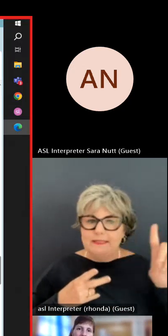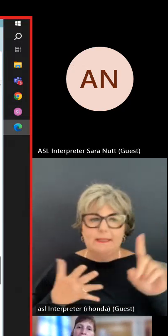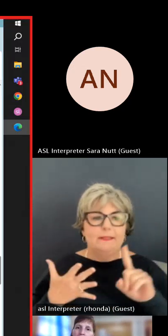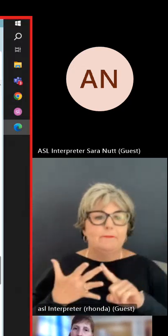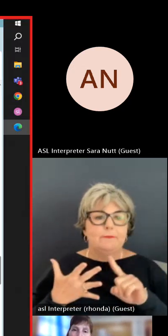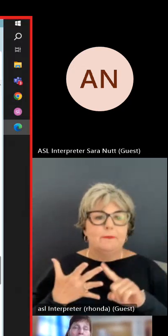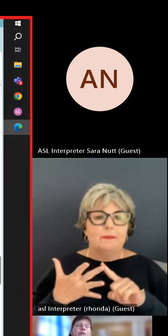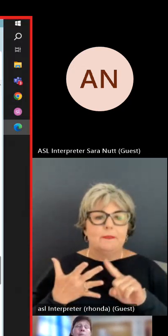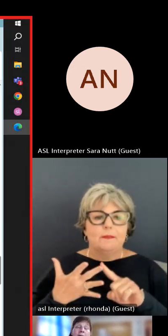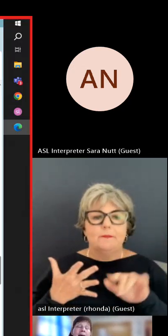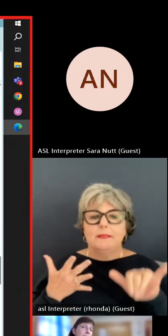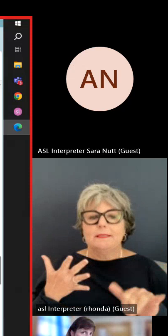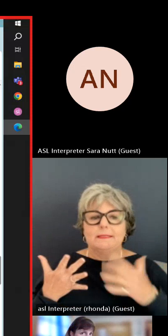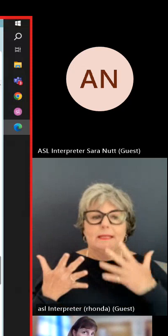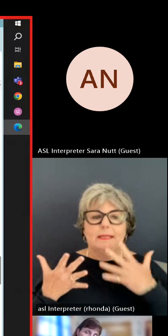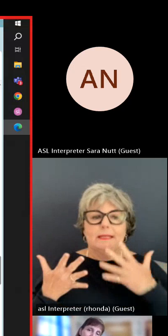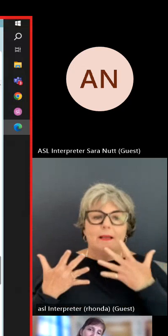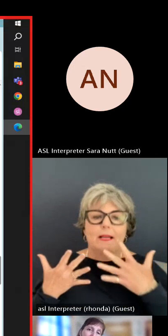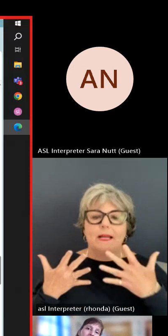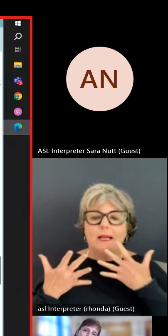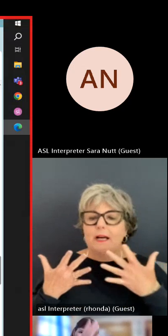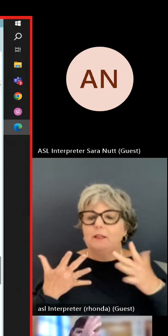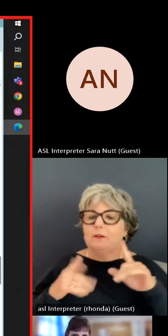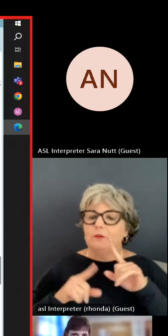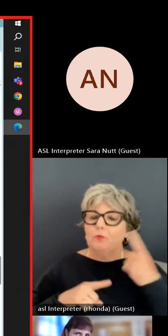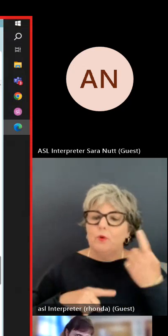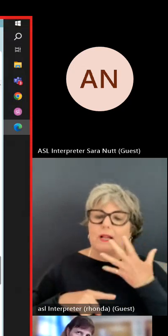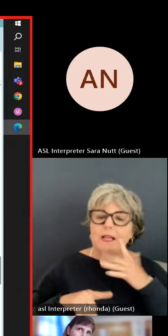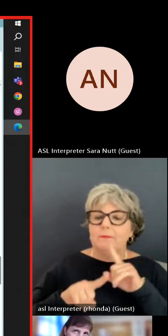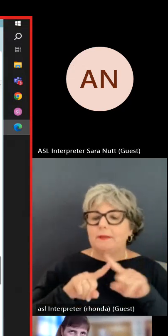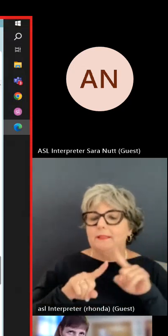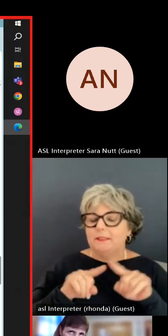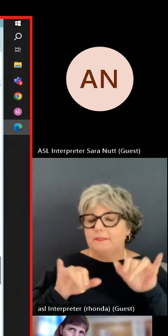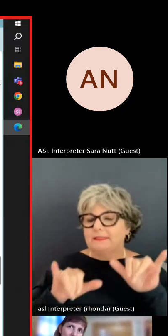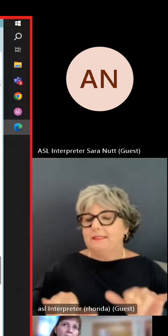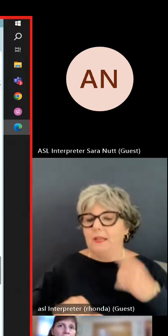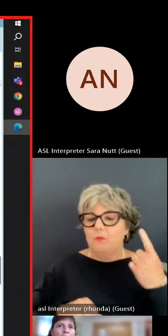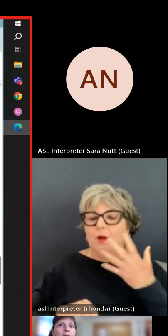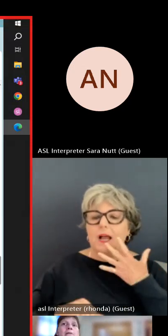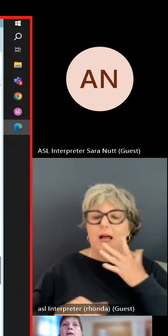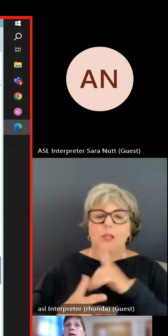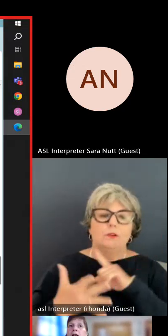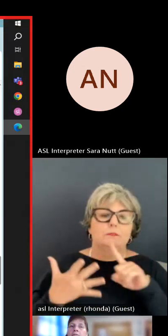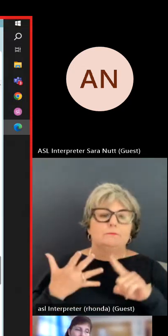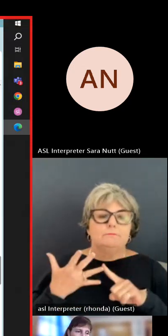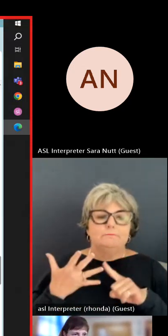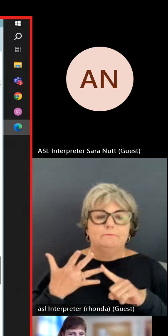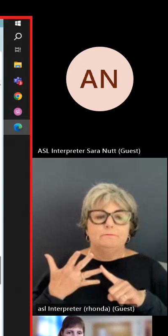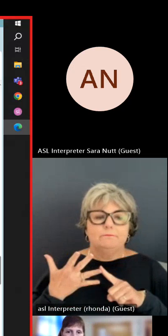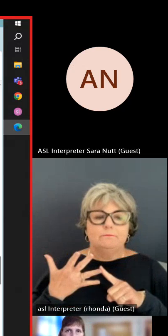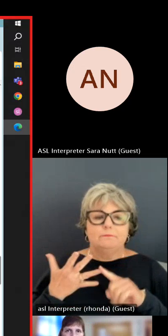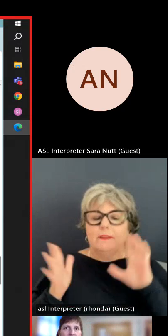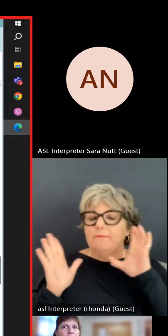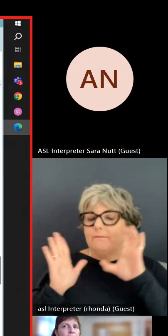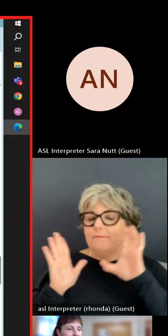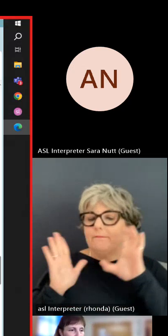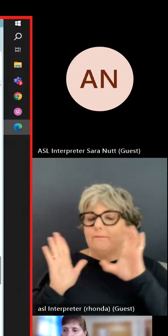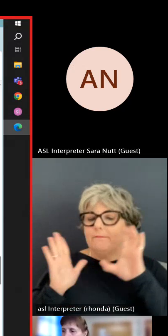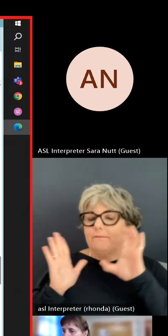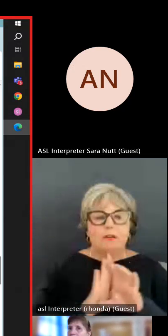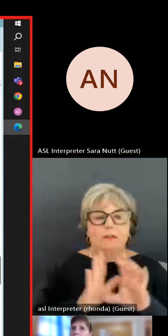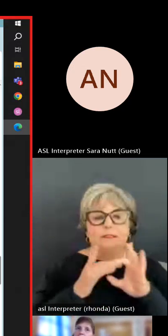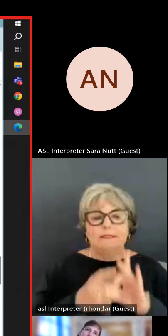a monochromatic palette, meaning it's all tints of one color. Photos and illustrations are